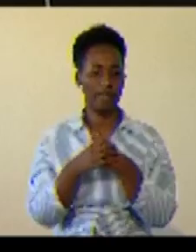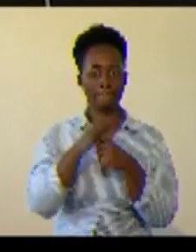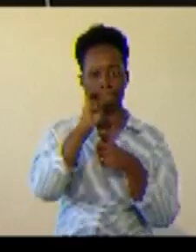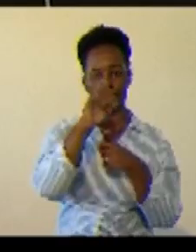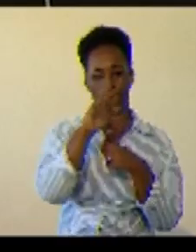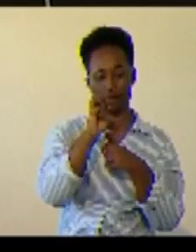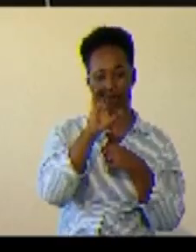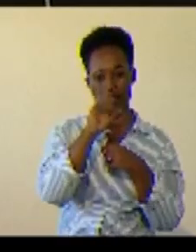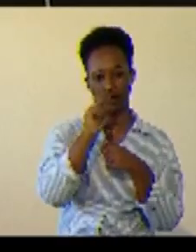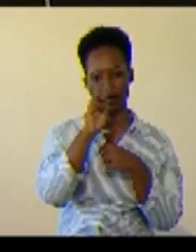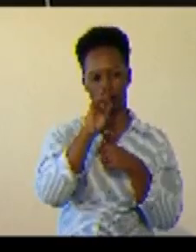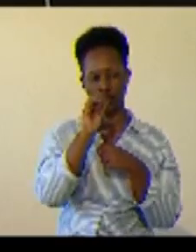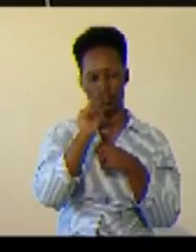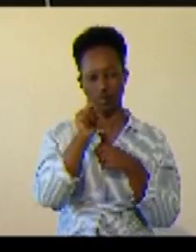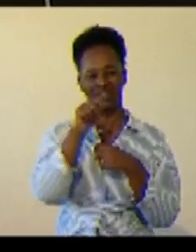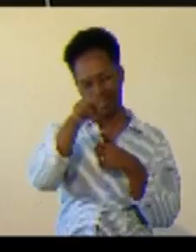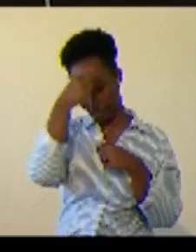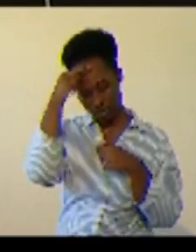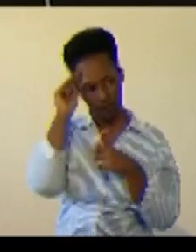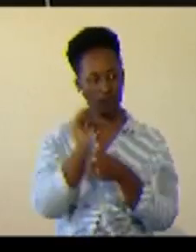electron. So that is the reason.